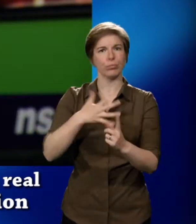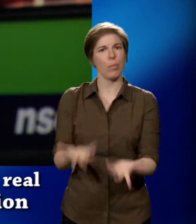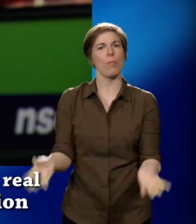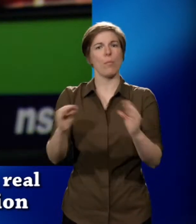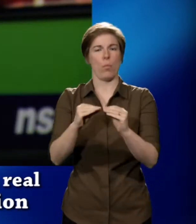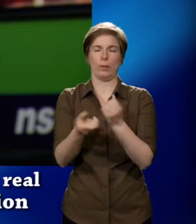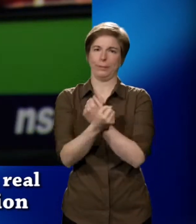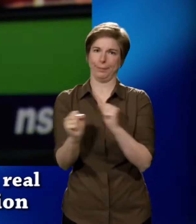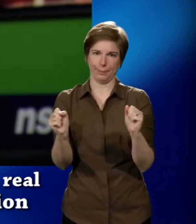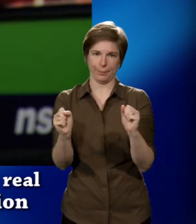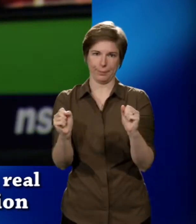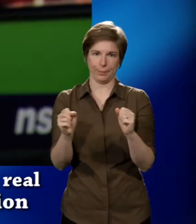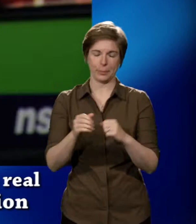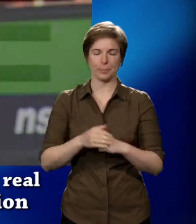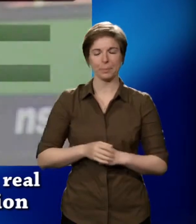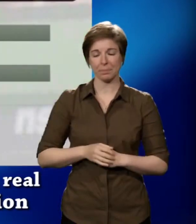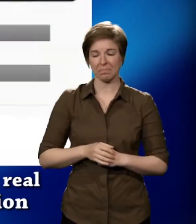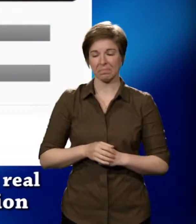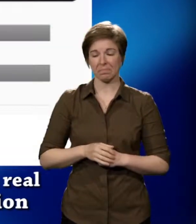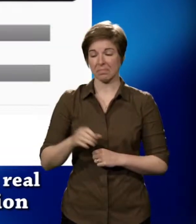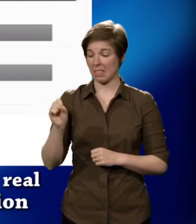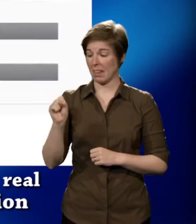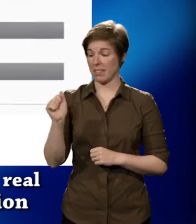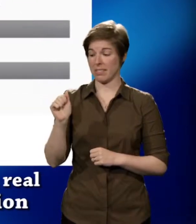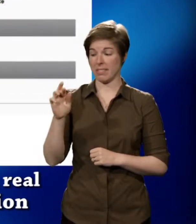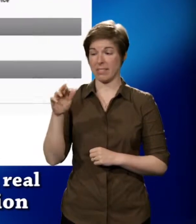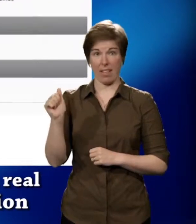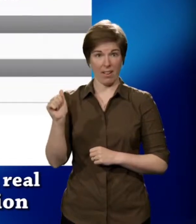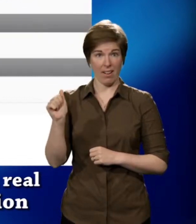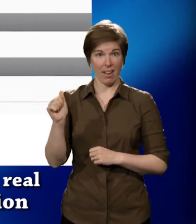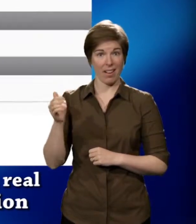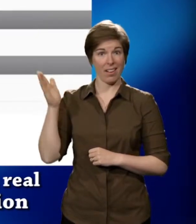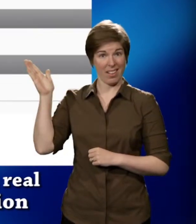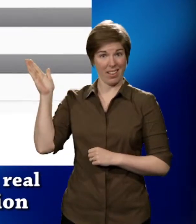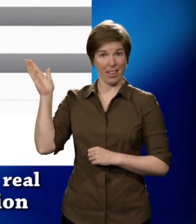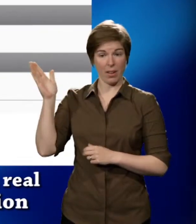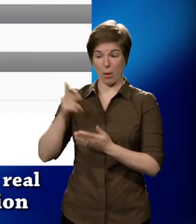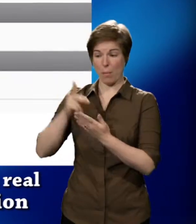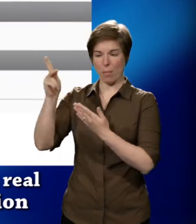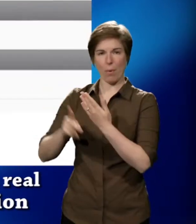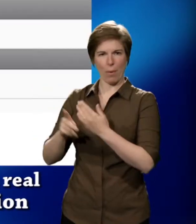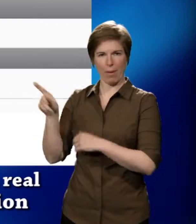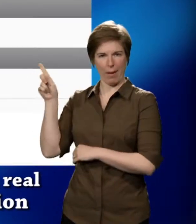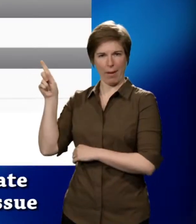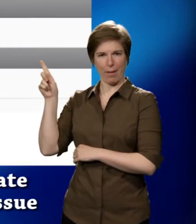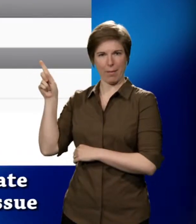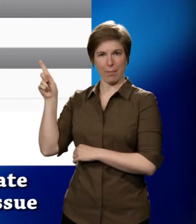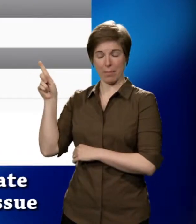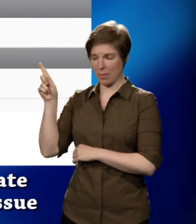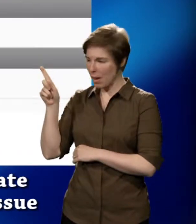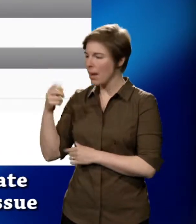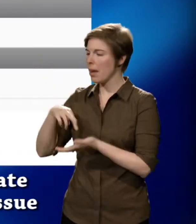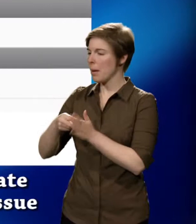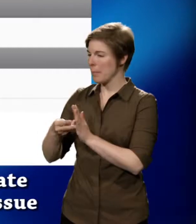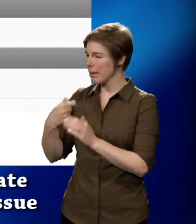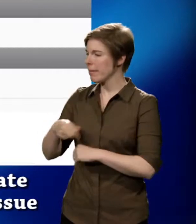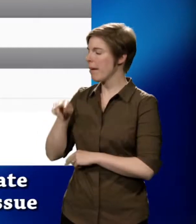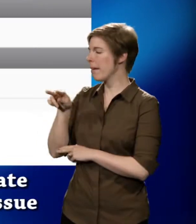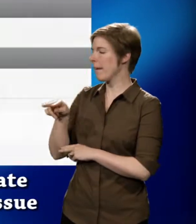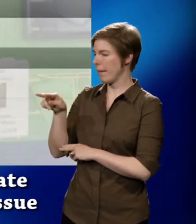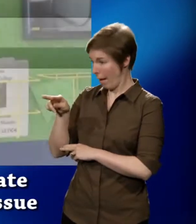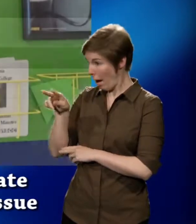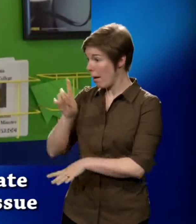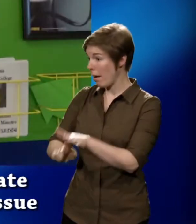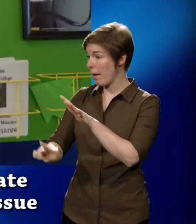SARA allows the college to monitor in real time alarms that give us information. That information allows